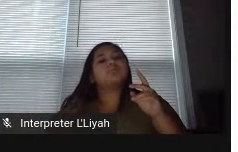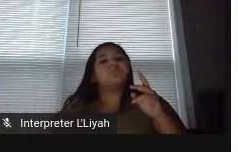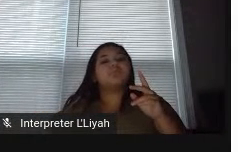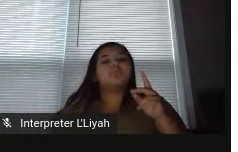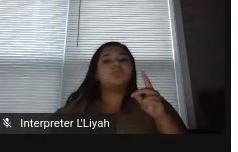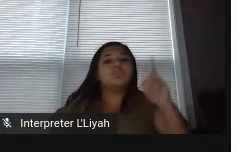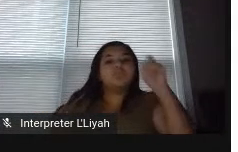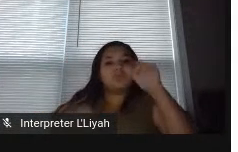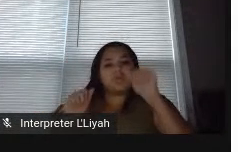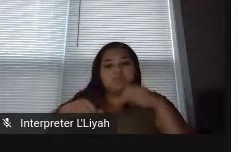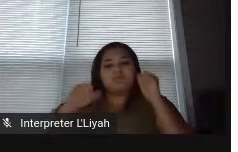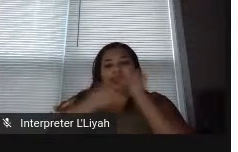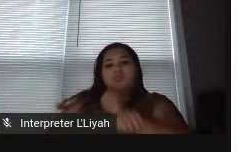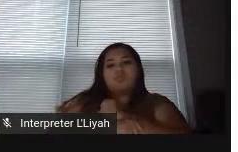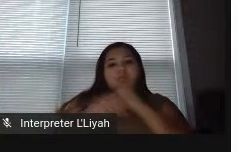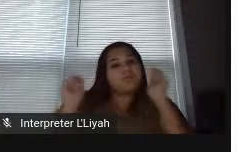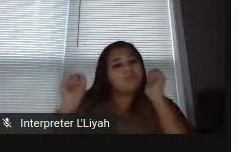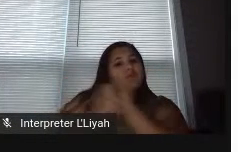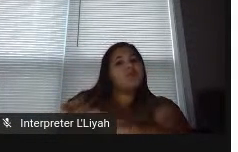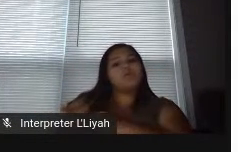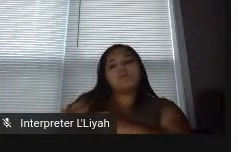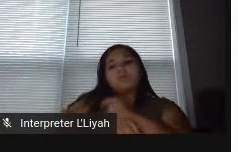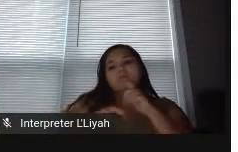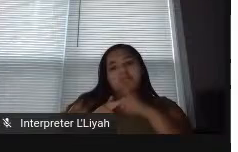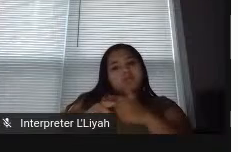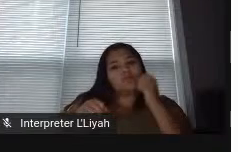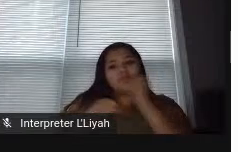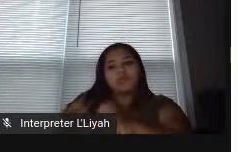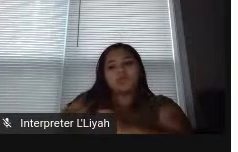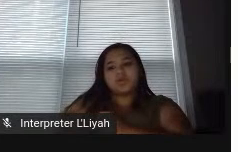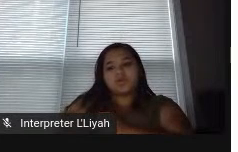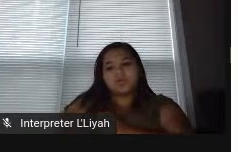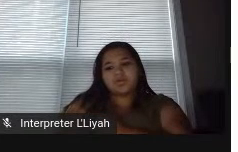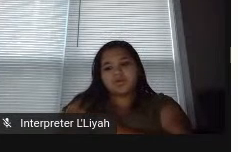mean, you can fight it and fight it and fight it.